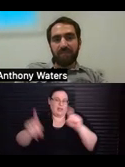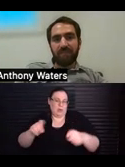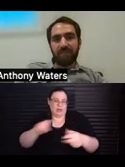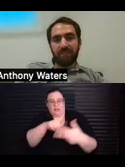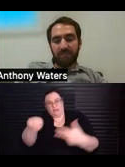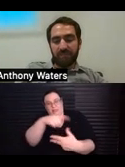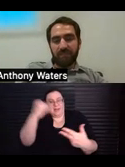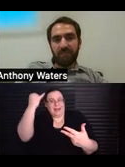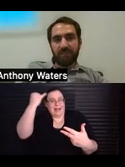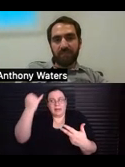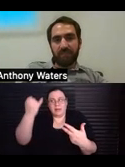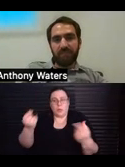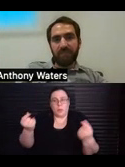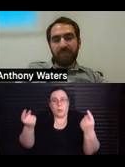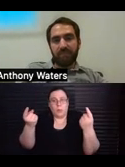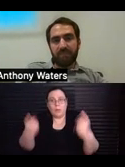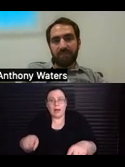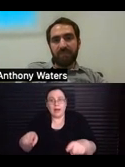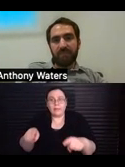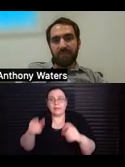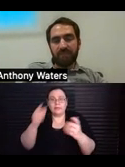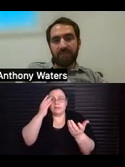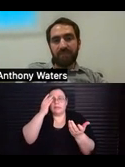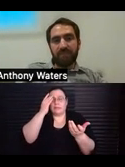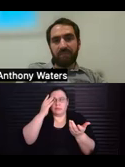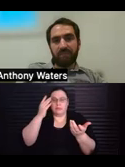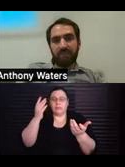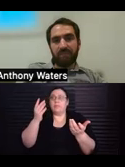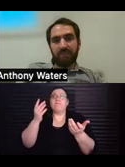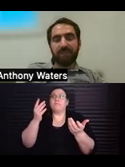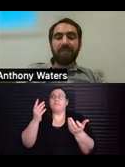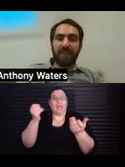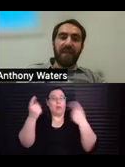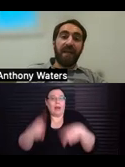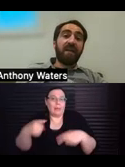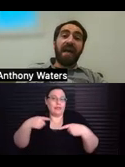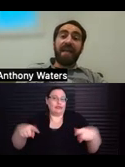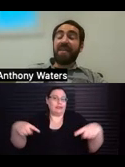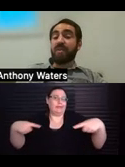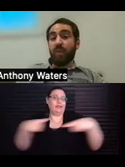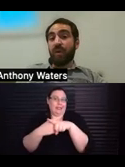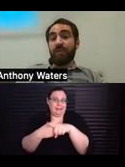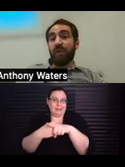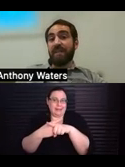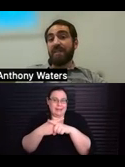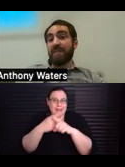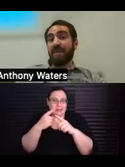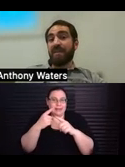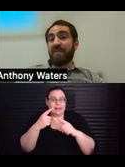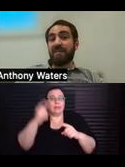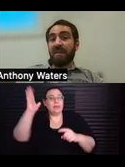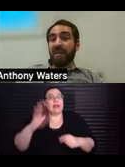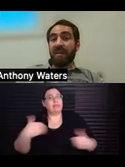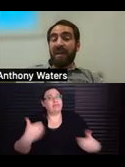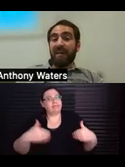what happens, about what happens in a crisis. Yeah, And those are wonderful questions,